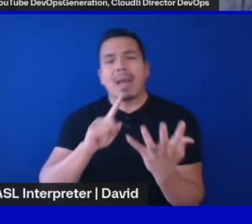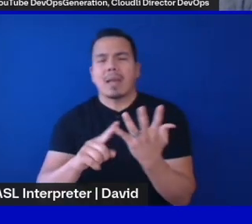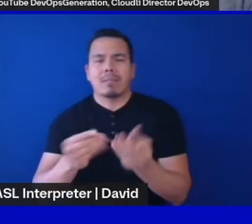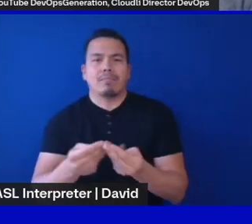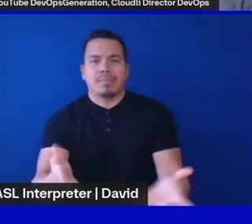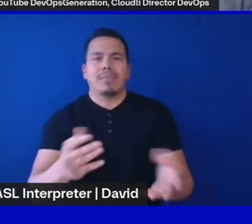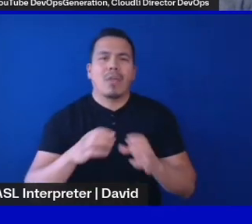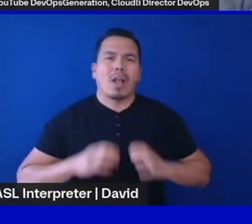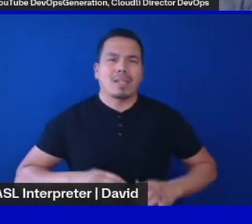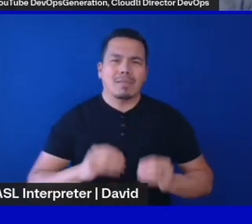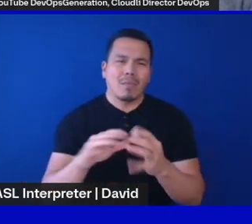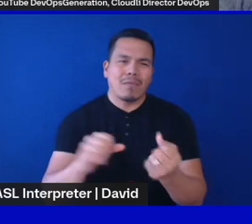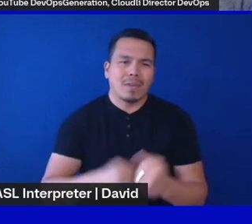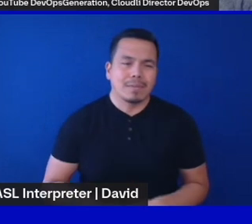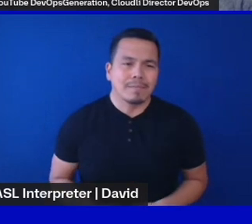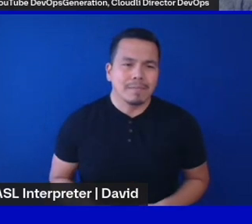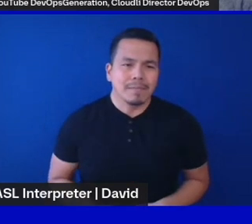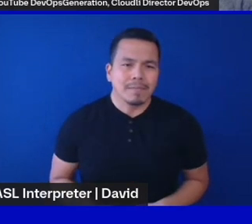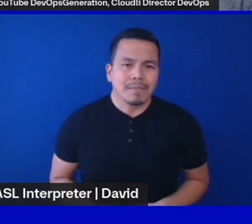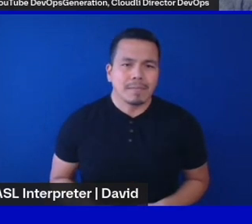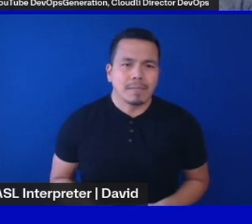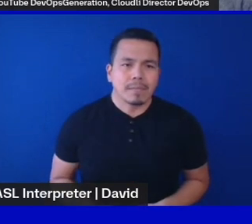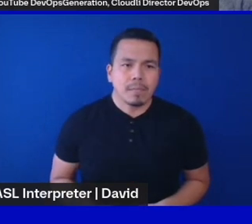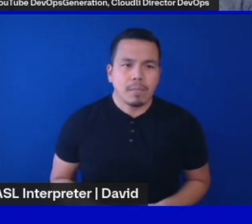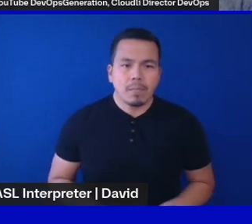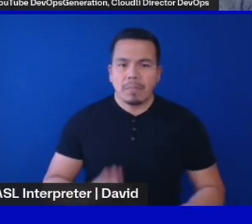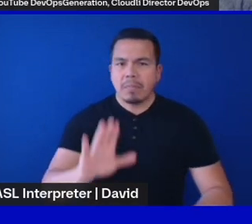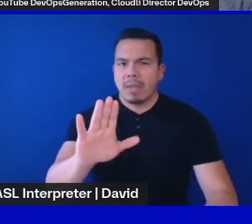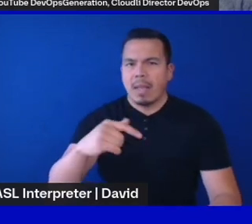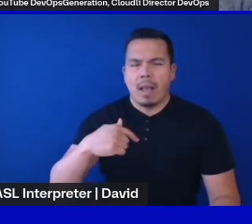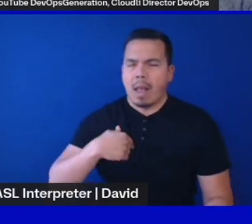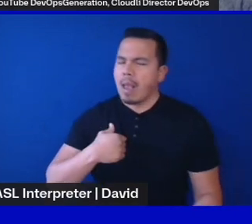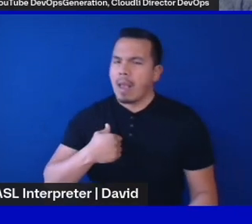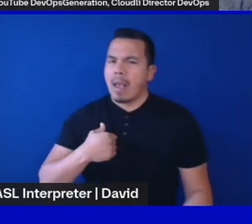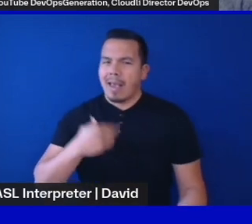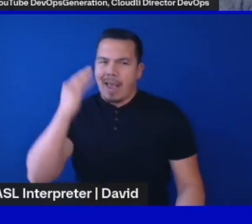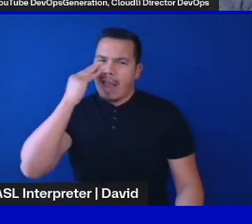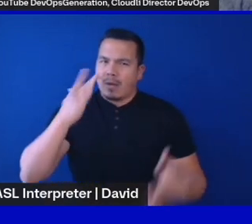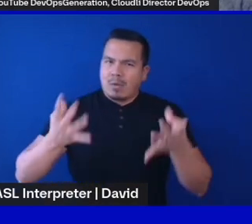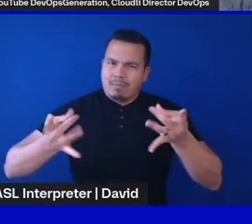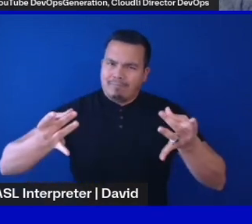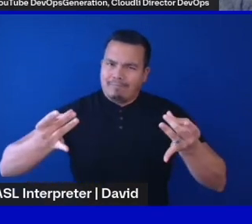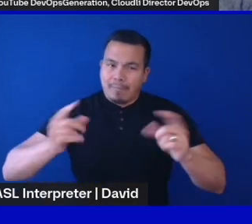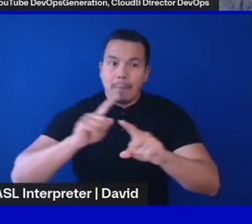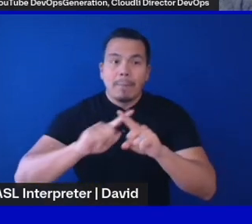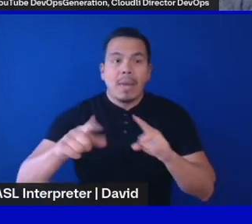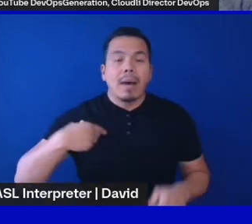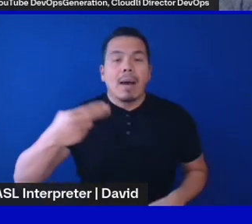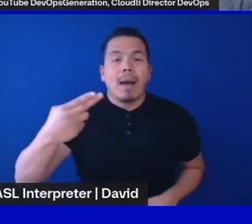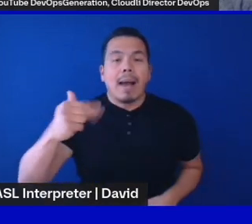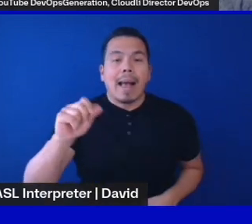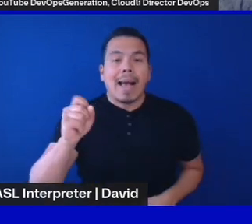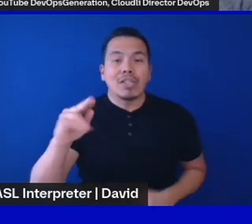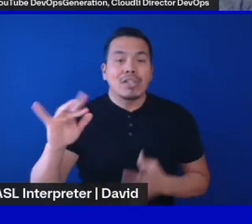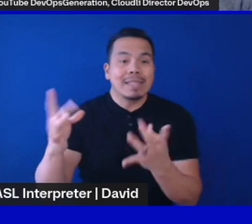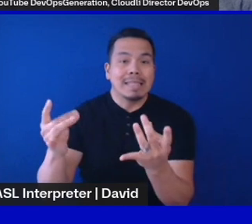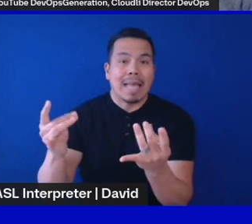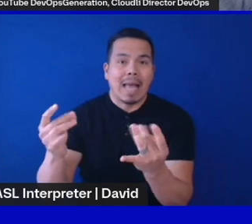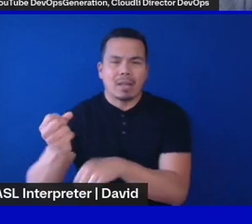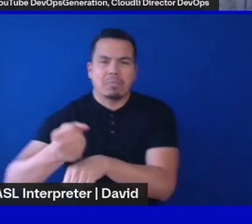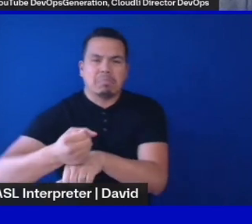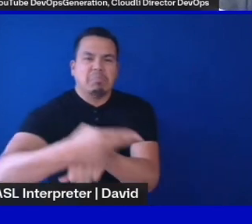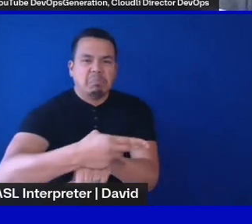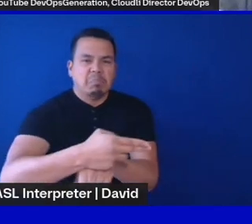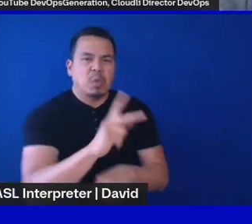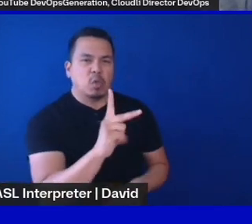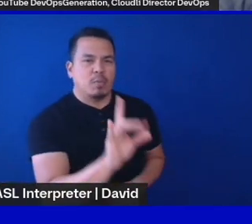So I don't want to start a flame war, but Hashistack is better than Kubernetes